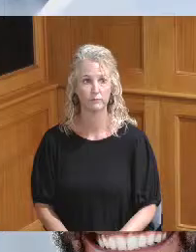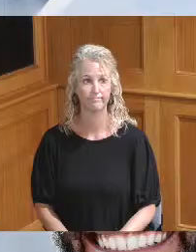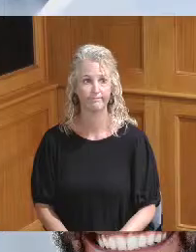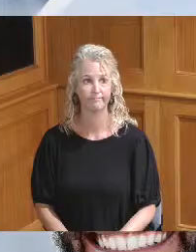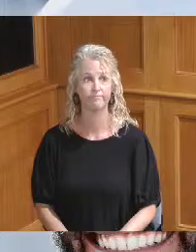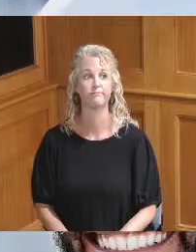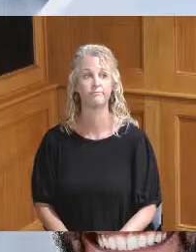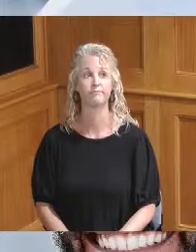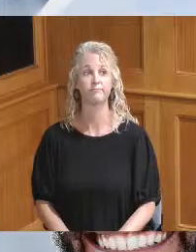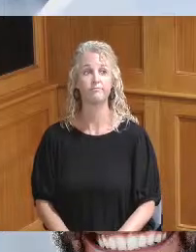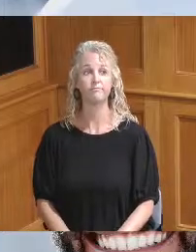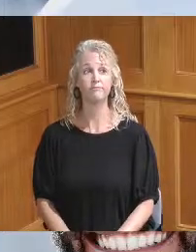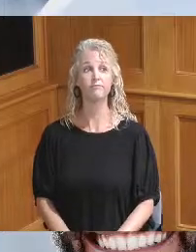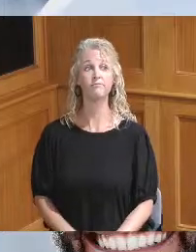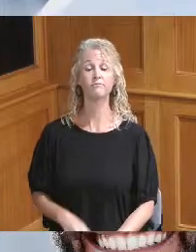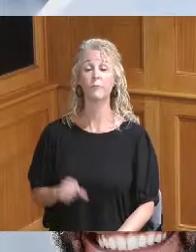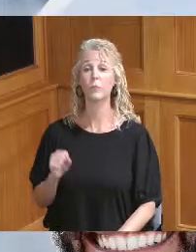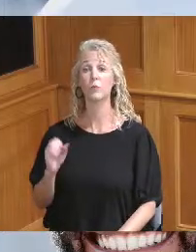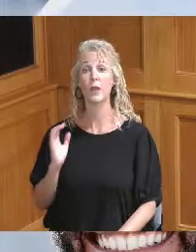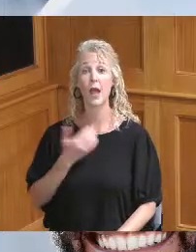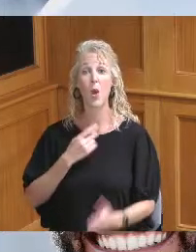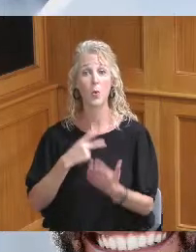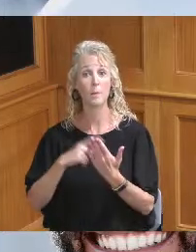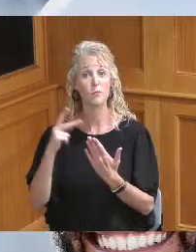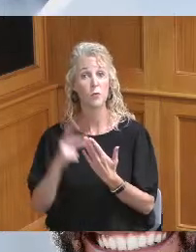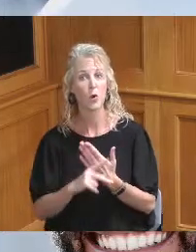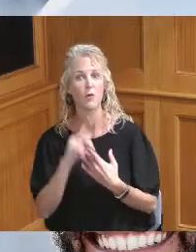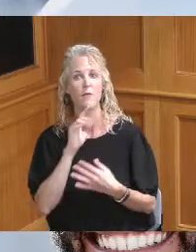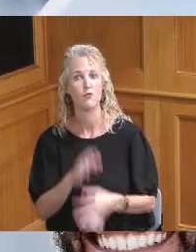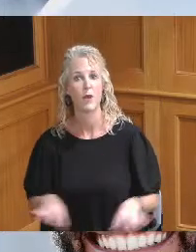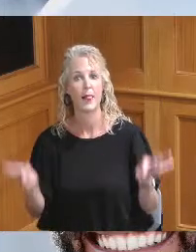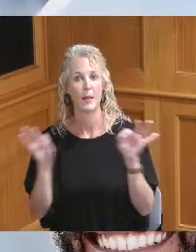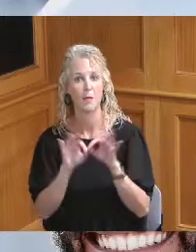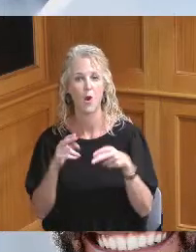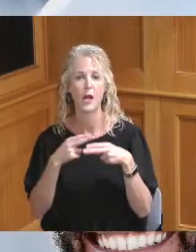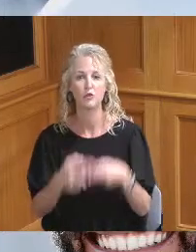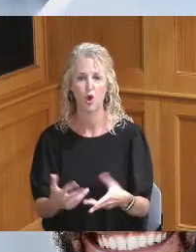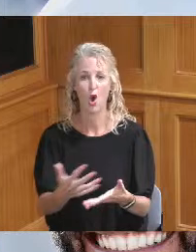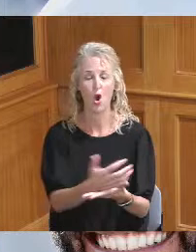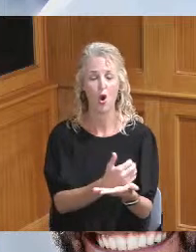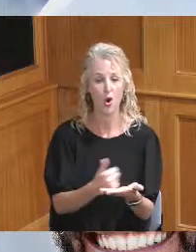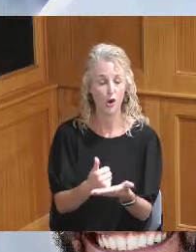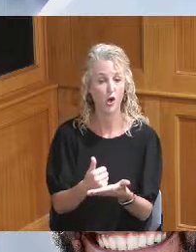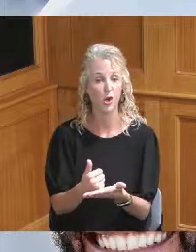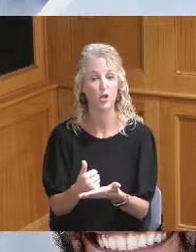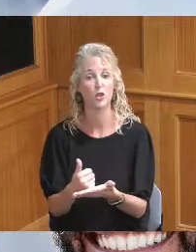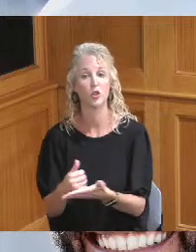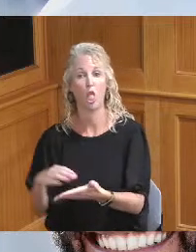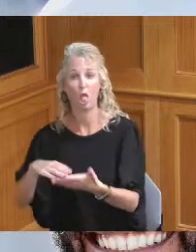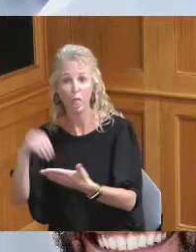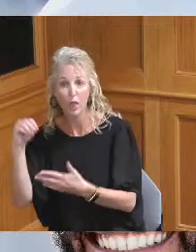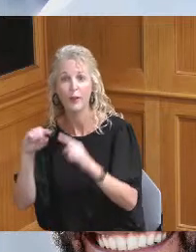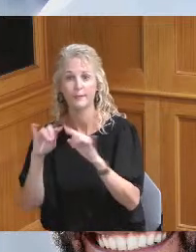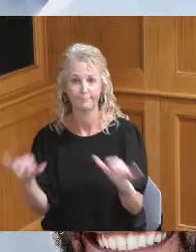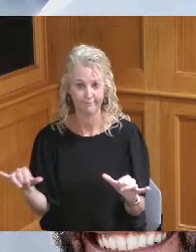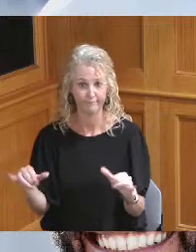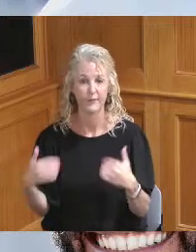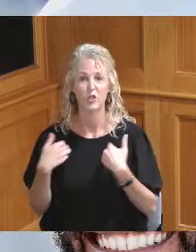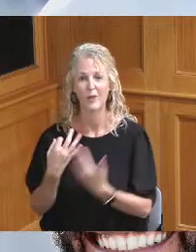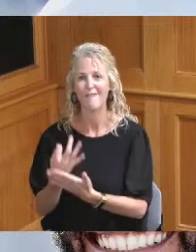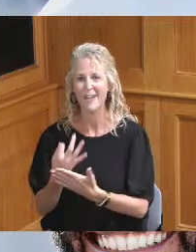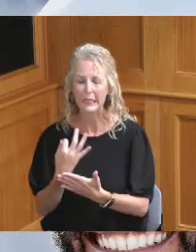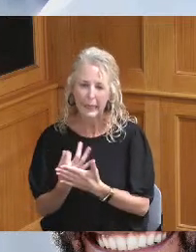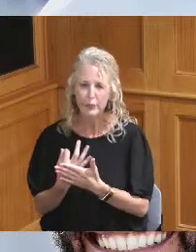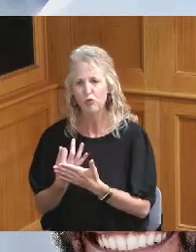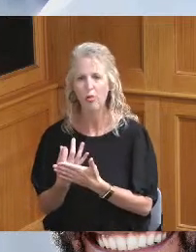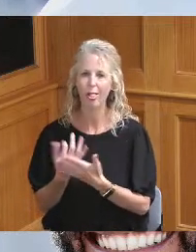One of the key features of the program is an earn as you learn program. So we offer a financial